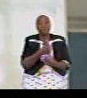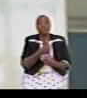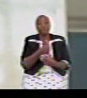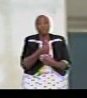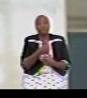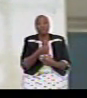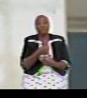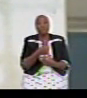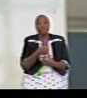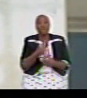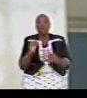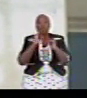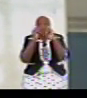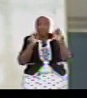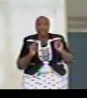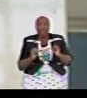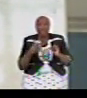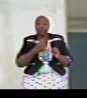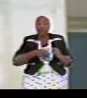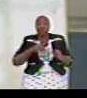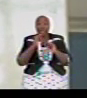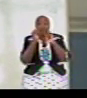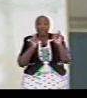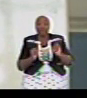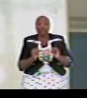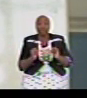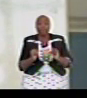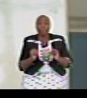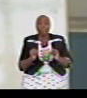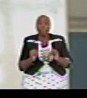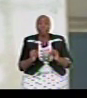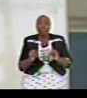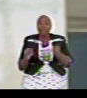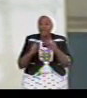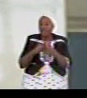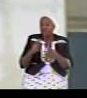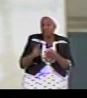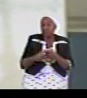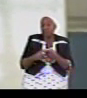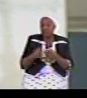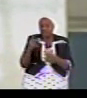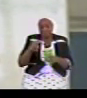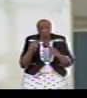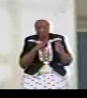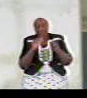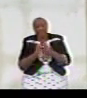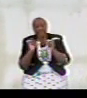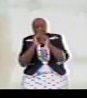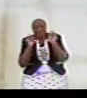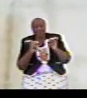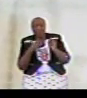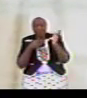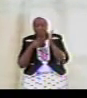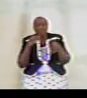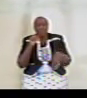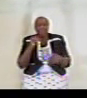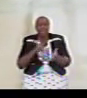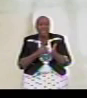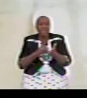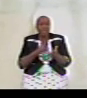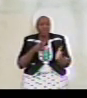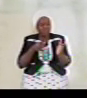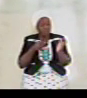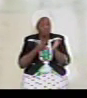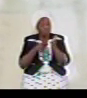showing it on the internet, they're showing it on the television, they're doing it by the